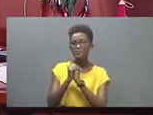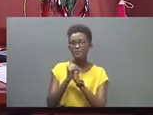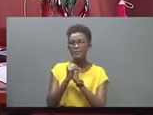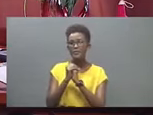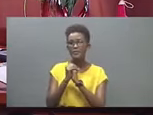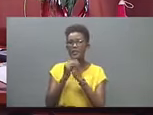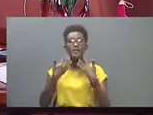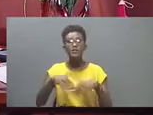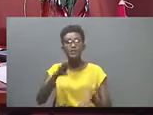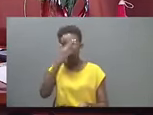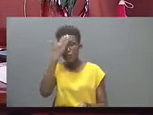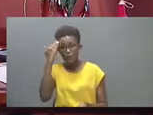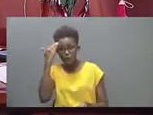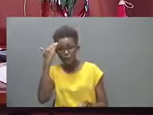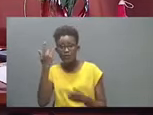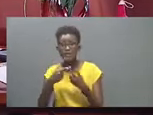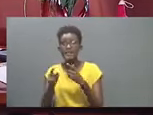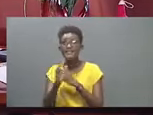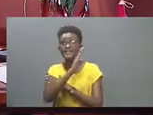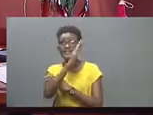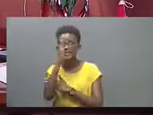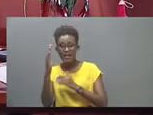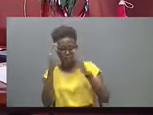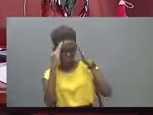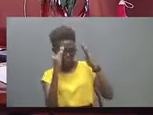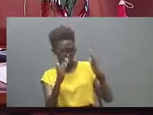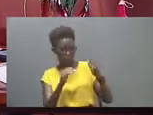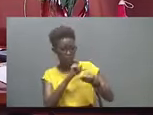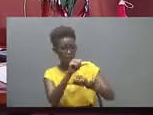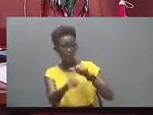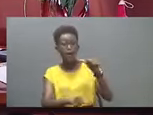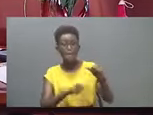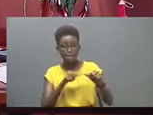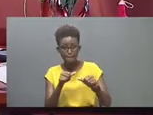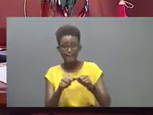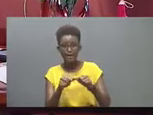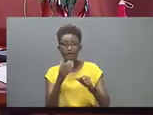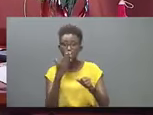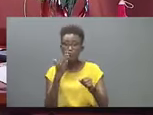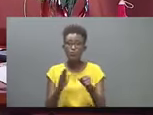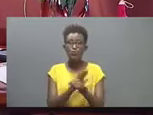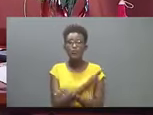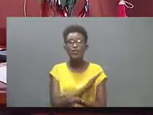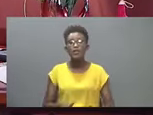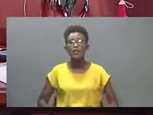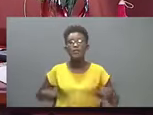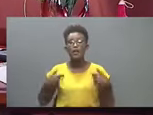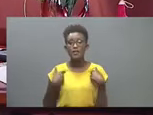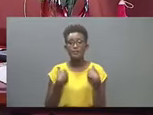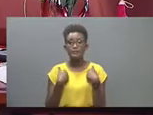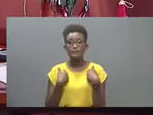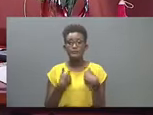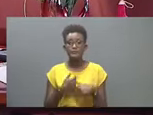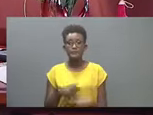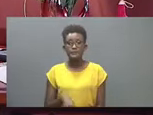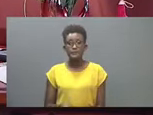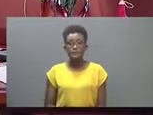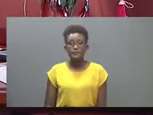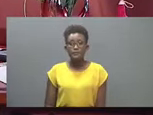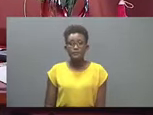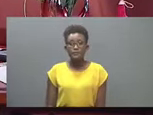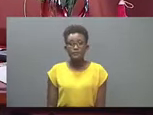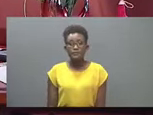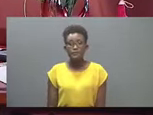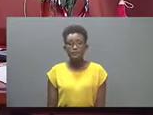we forgot that God is concerned about the totality of humanity. Twibagirwa ko Imana yitaye kukuzura